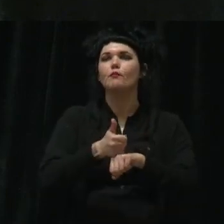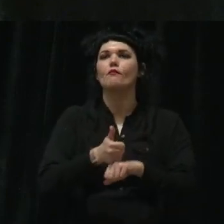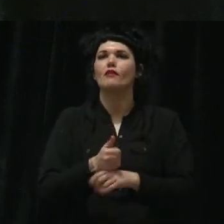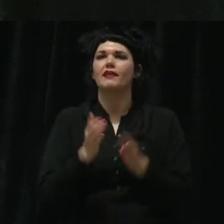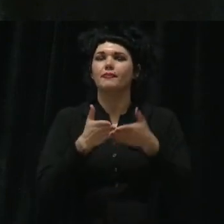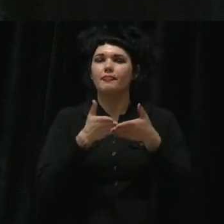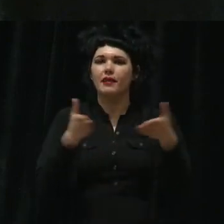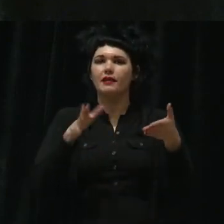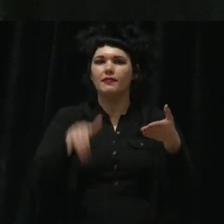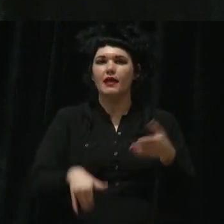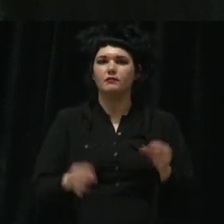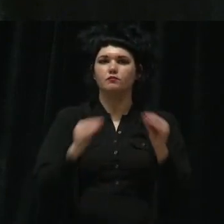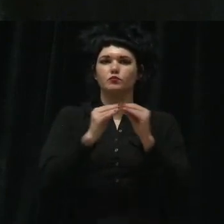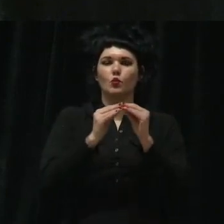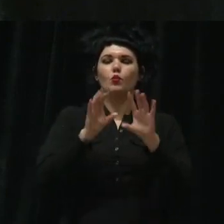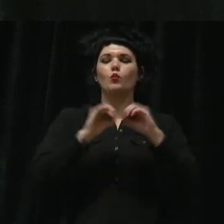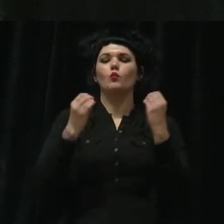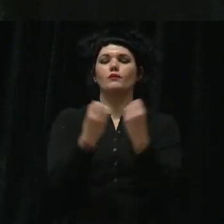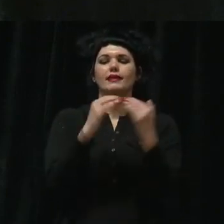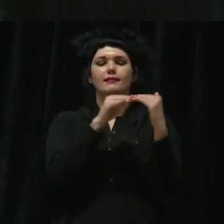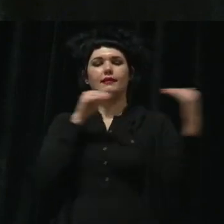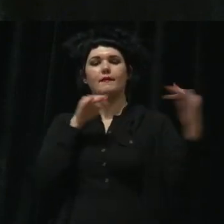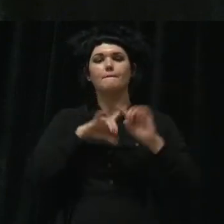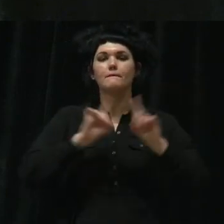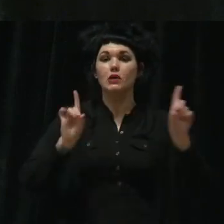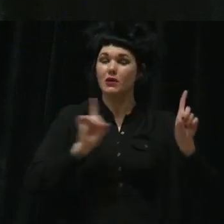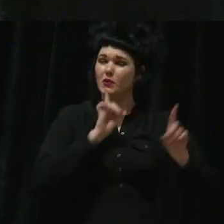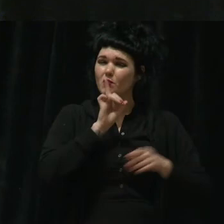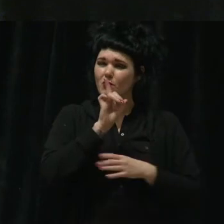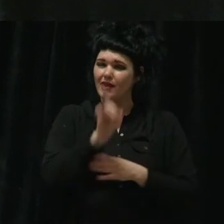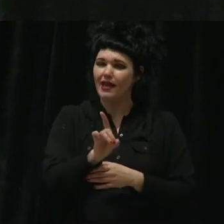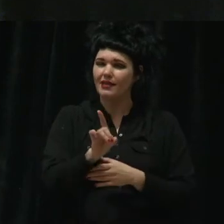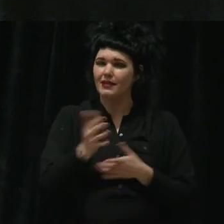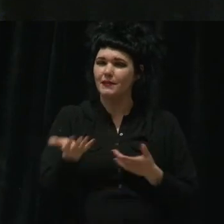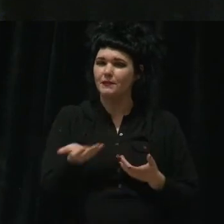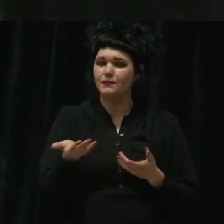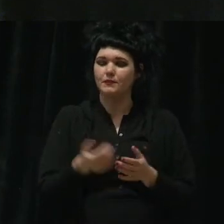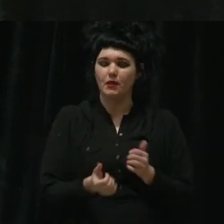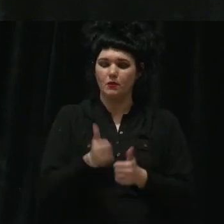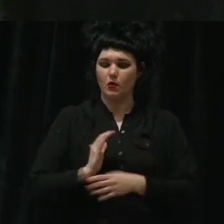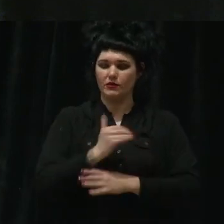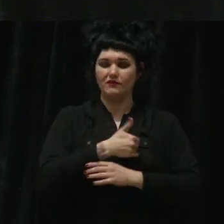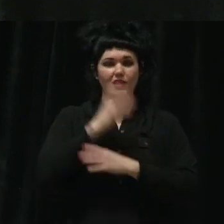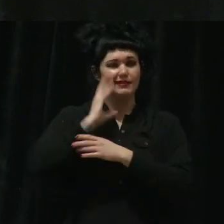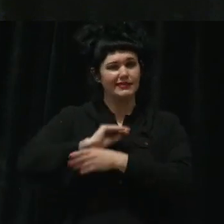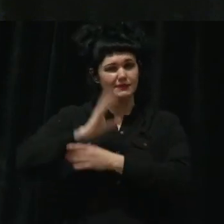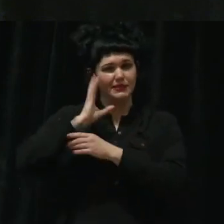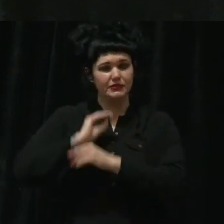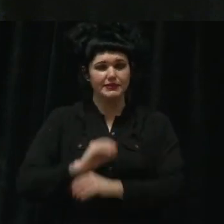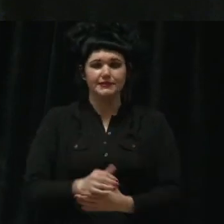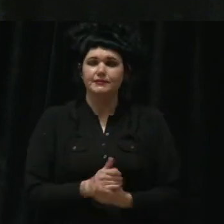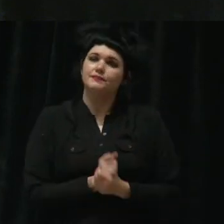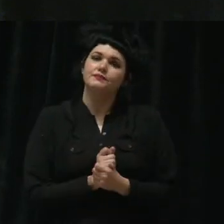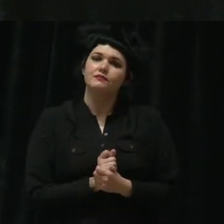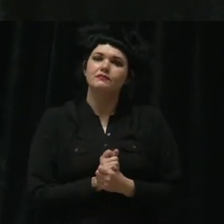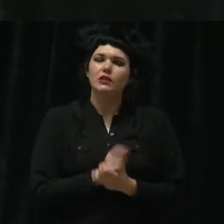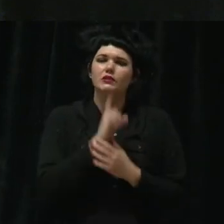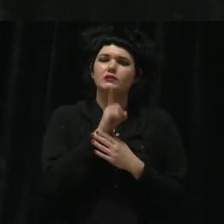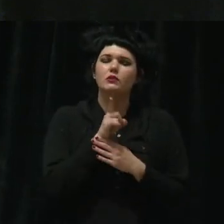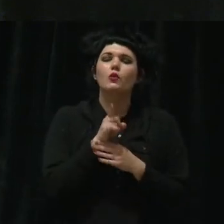the level of the organization. But the reality is most of our experience is